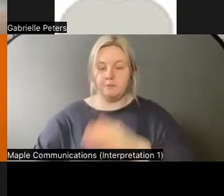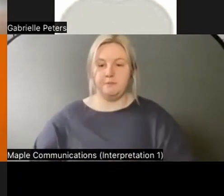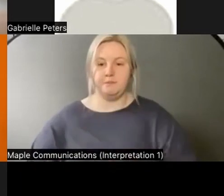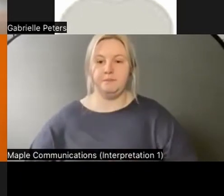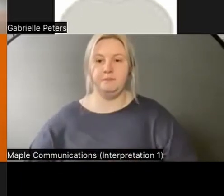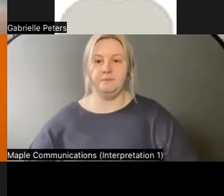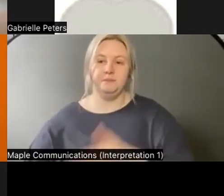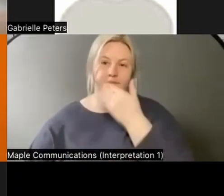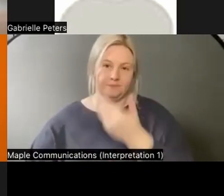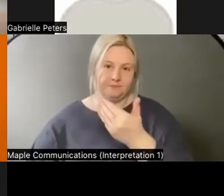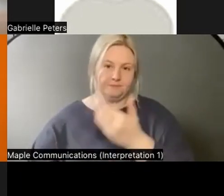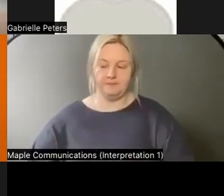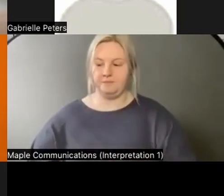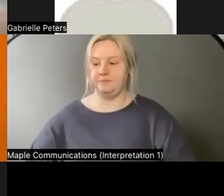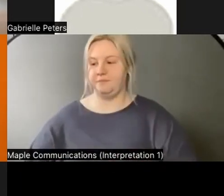Thank you.